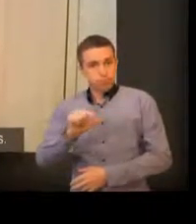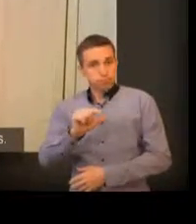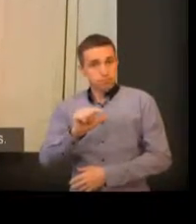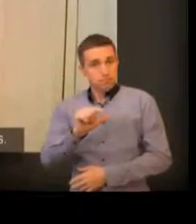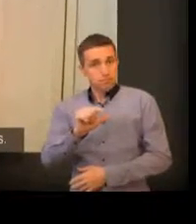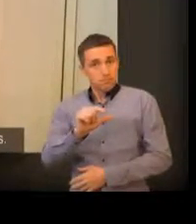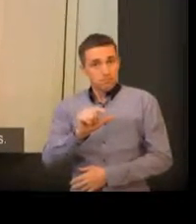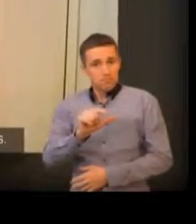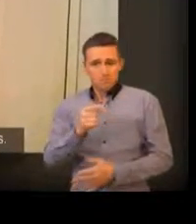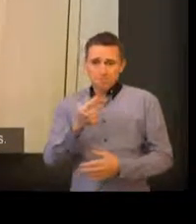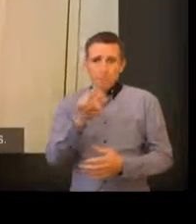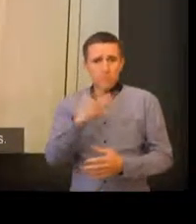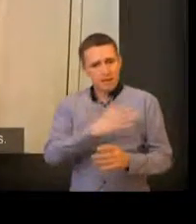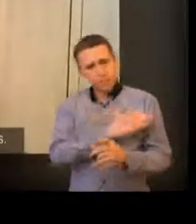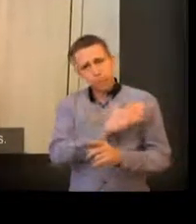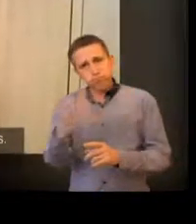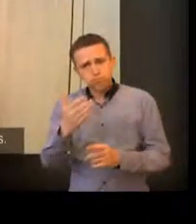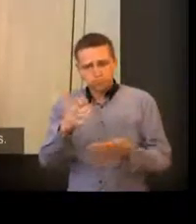Yeah. And he needs a moustache. High